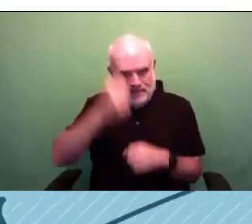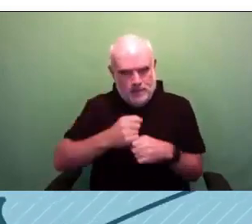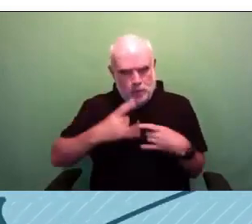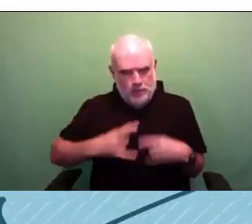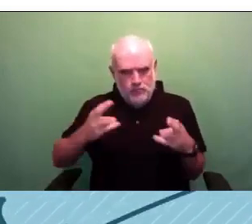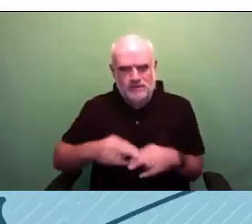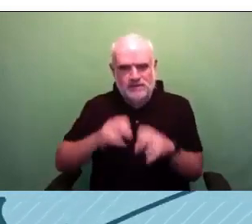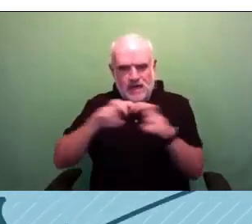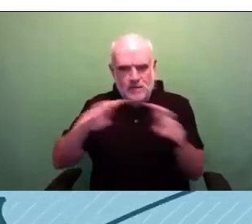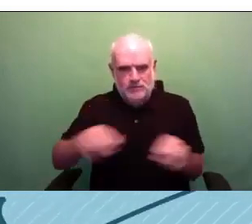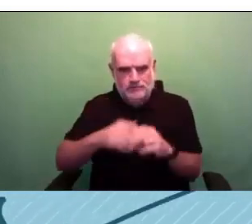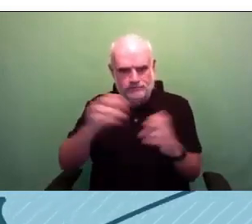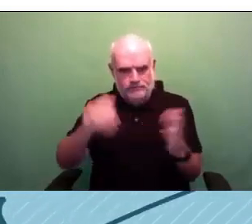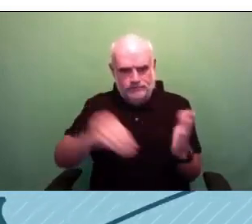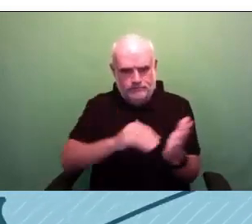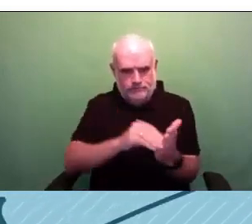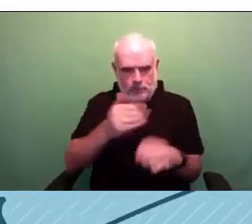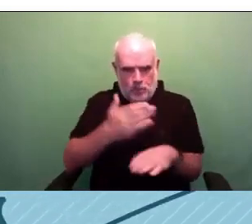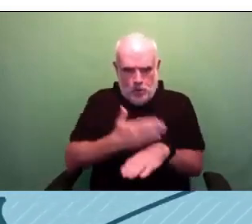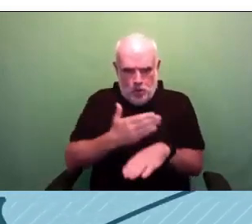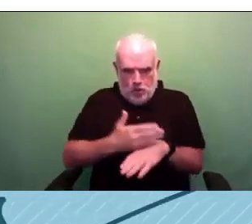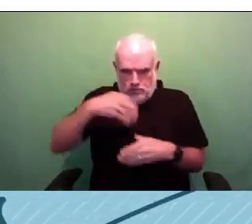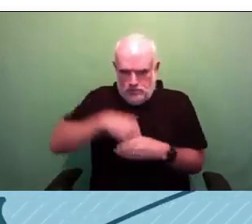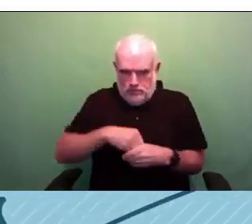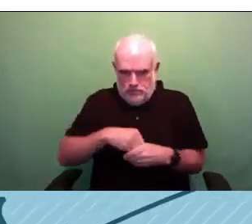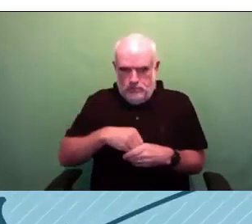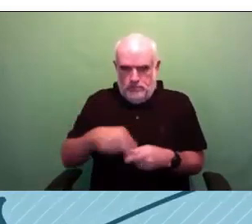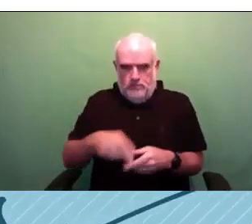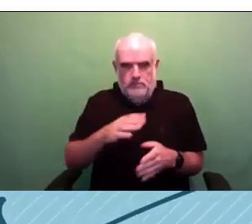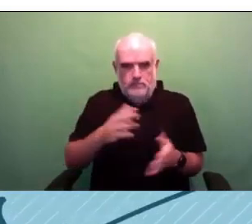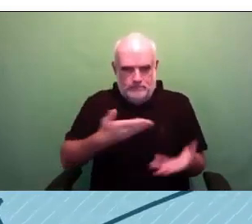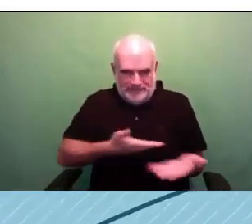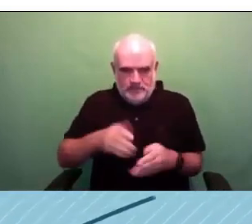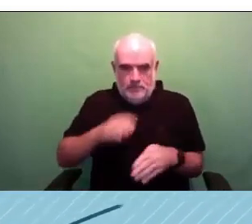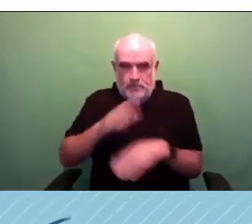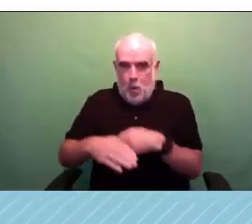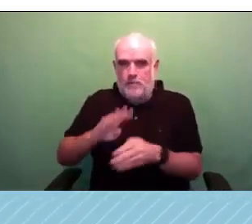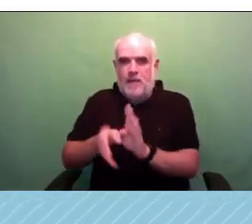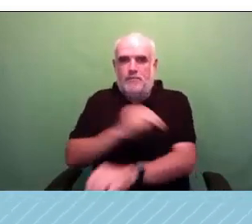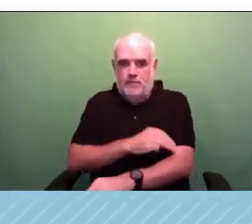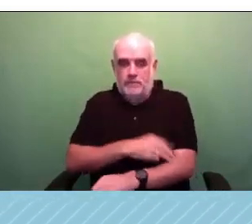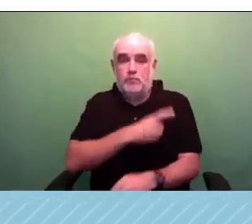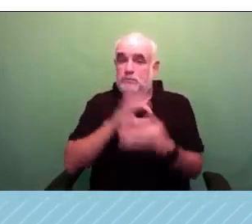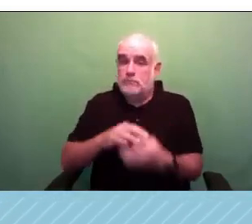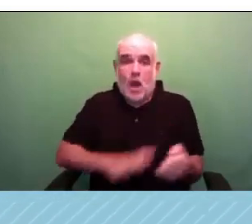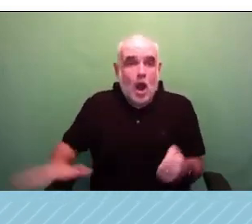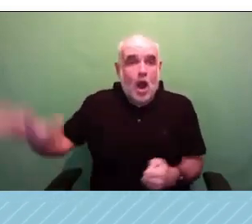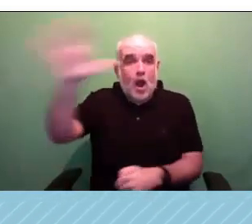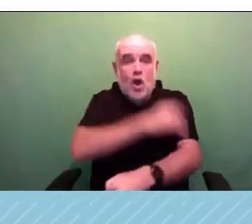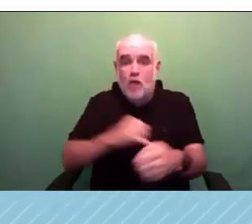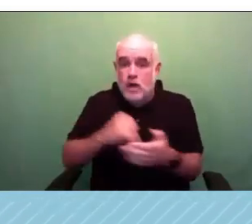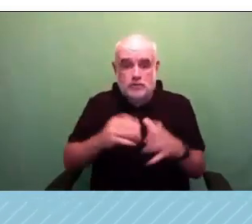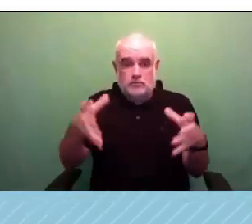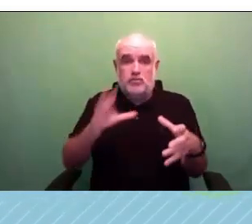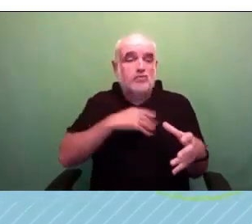rights and equality issues in your work and address them before they become a problem. The duty applies to the whole organisation, including